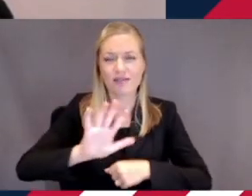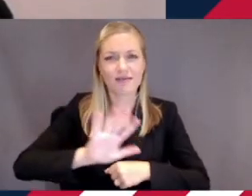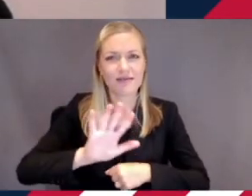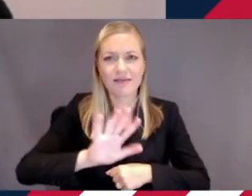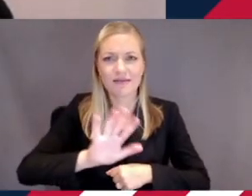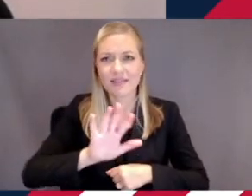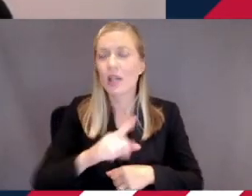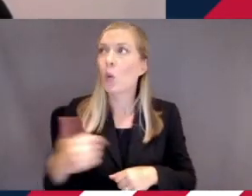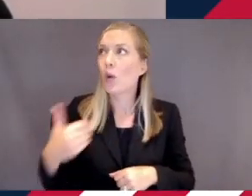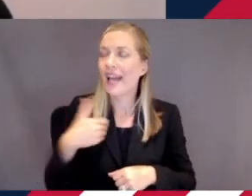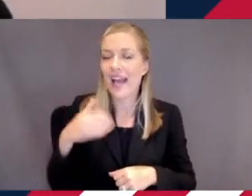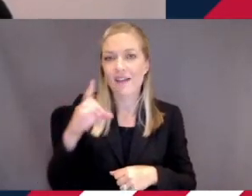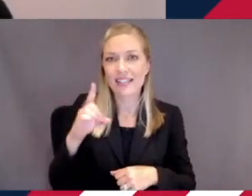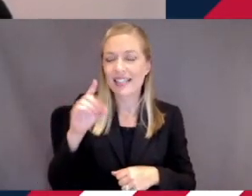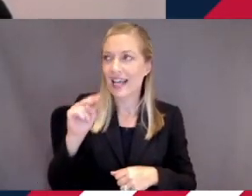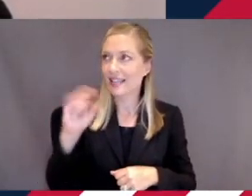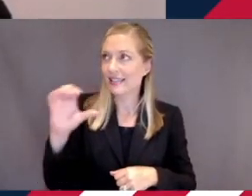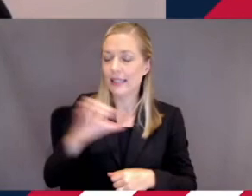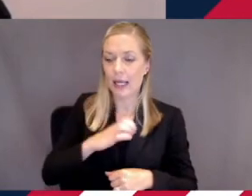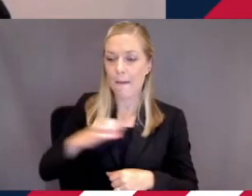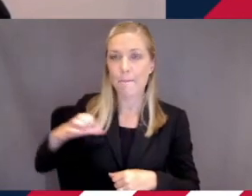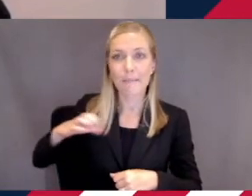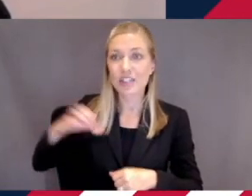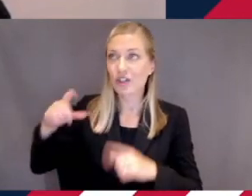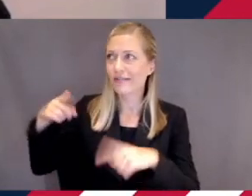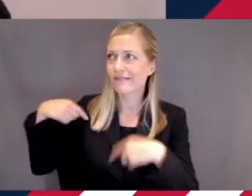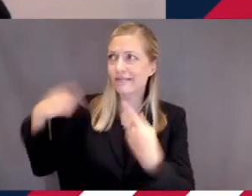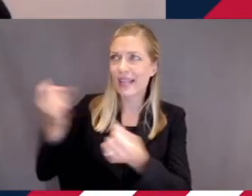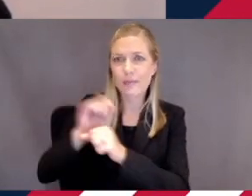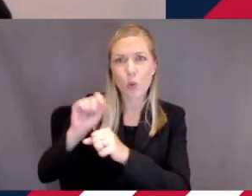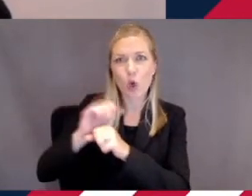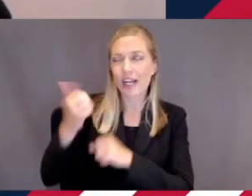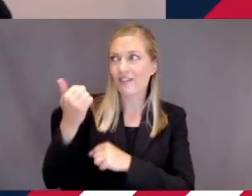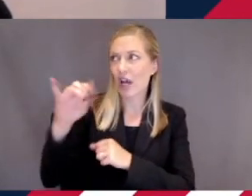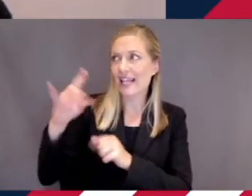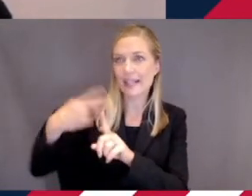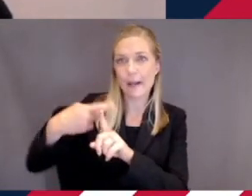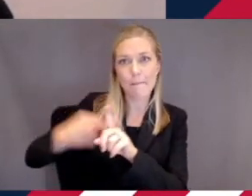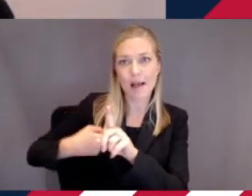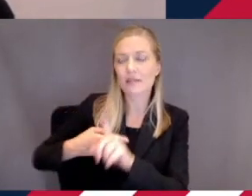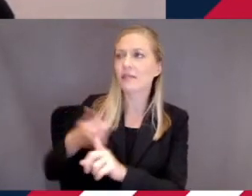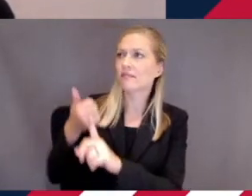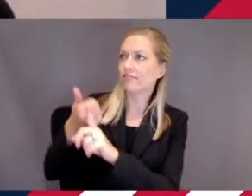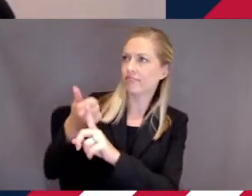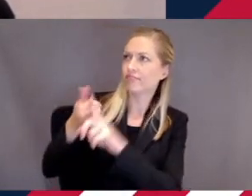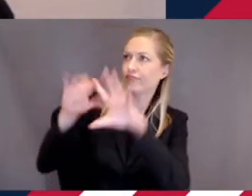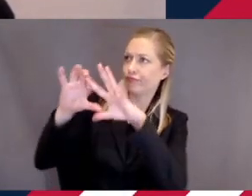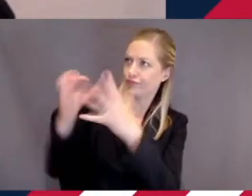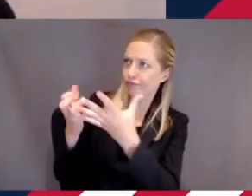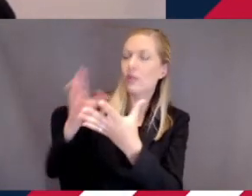months and will be coming back with recommendations on these kinds of issues.